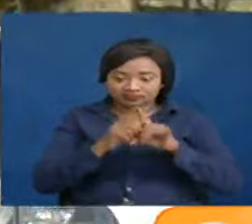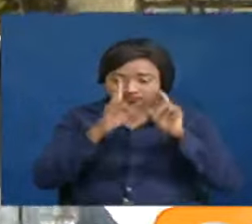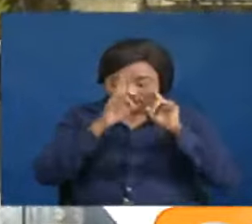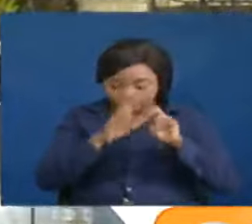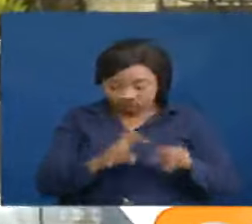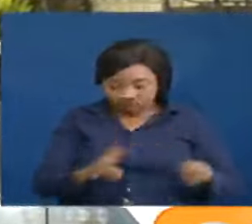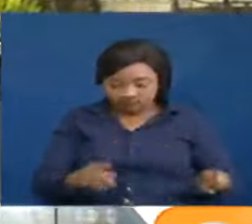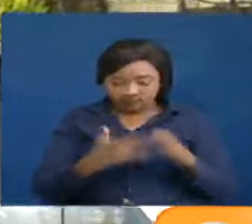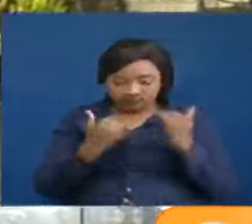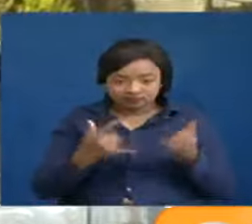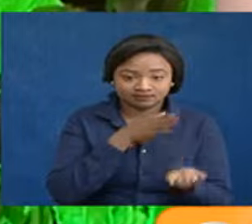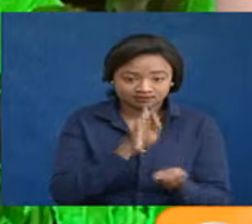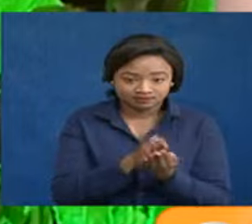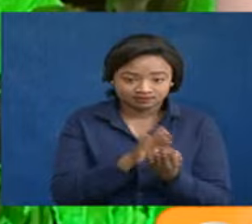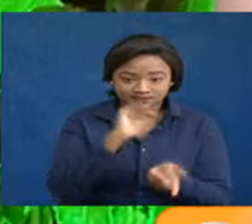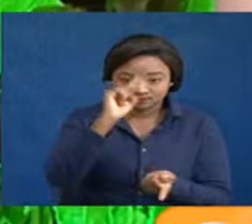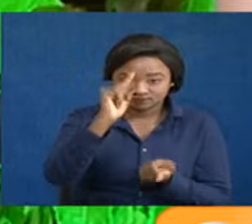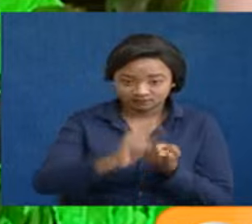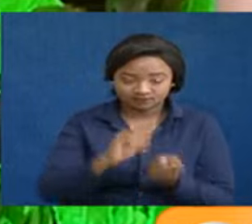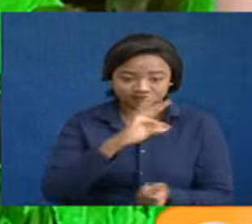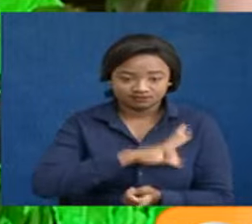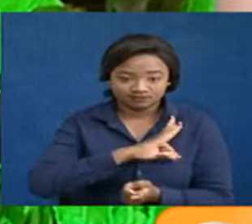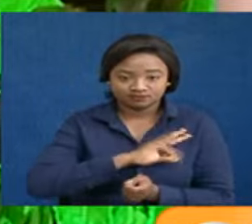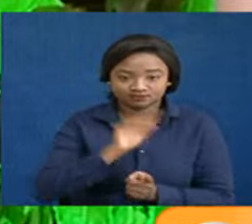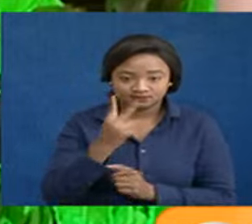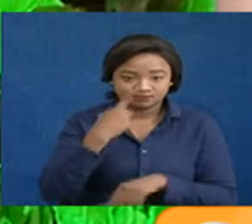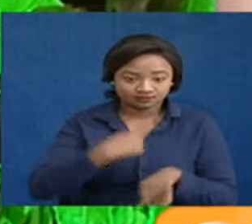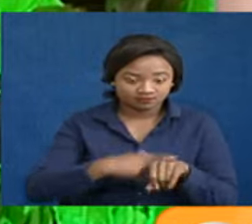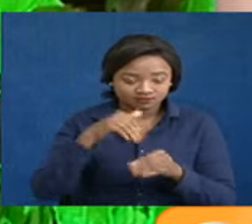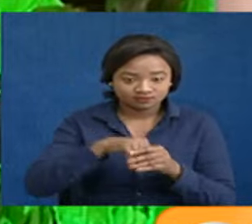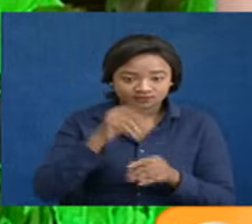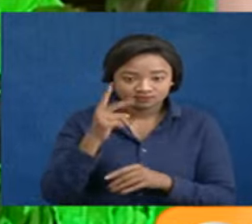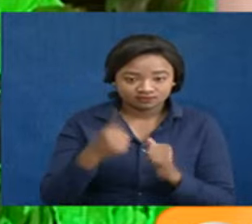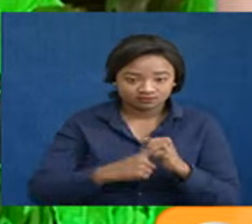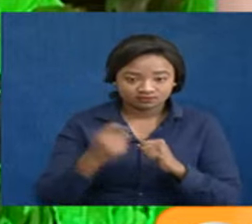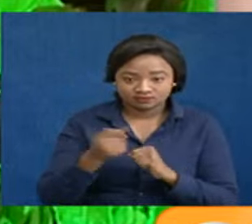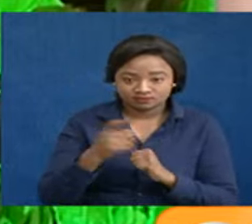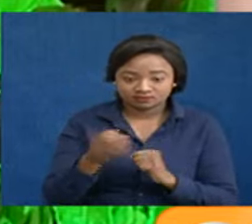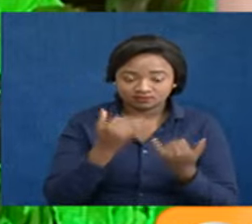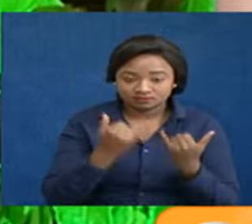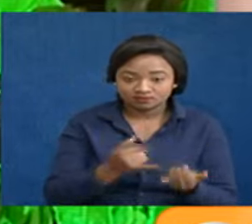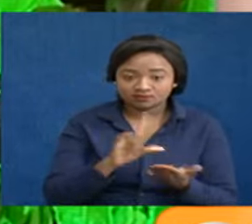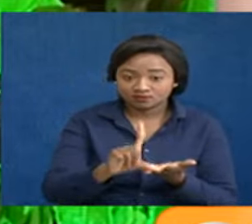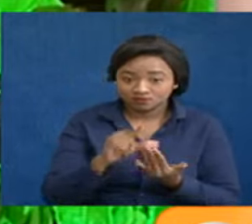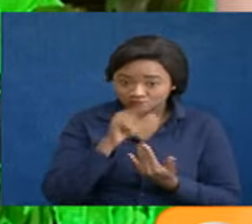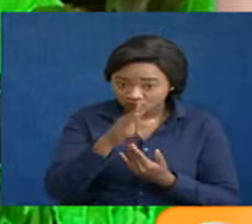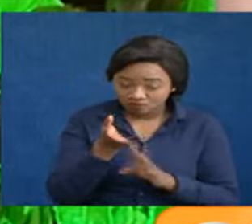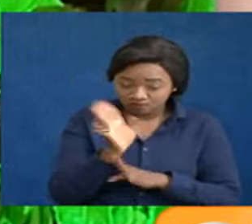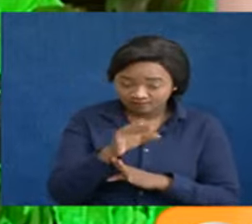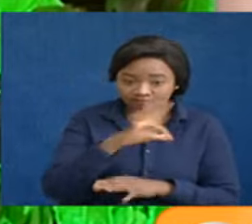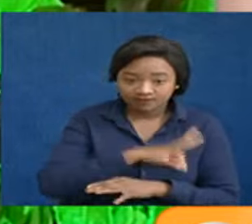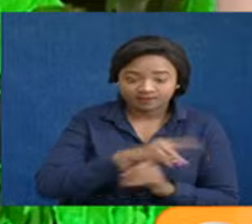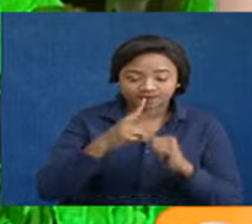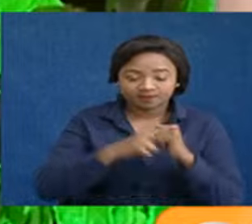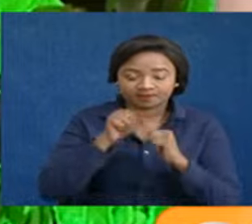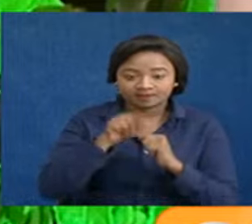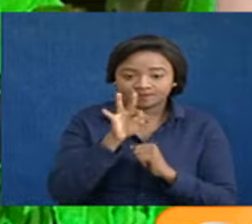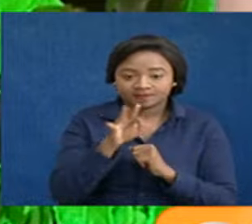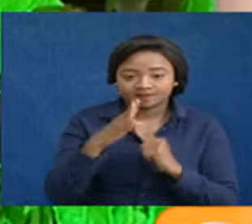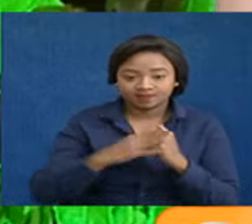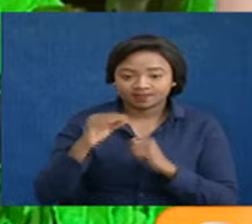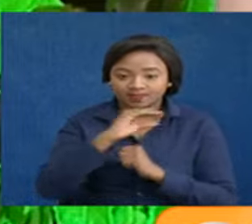focus on all the government rates. For the second time in 6 months, the bank's new lending rate of 17.39% follows the